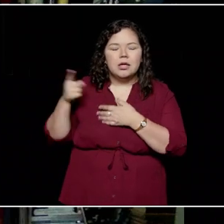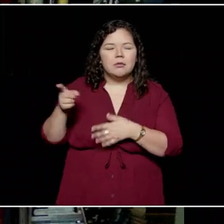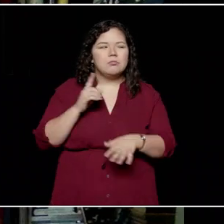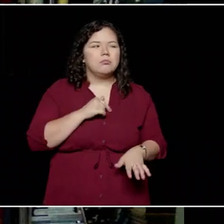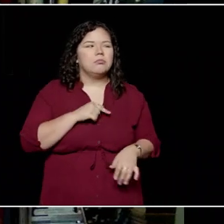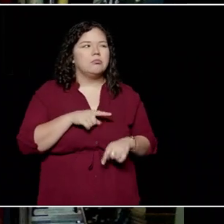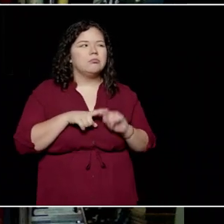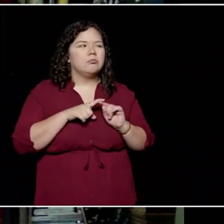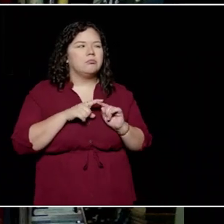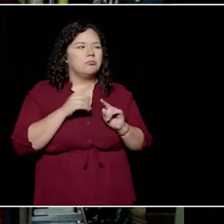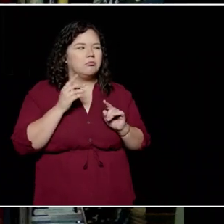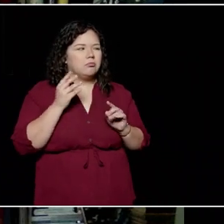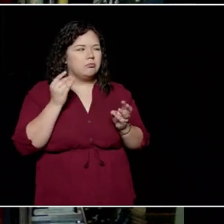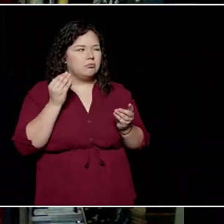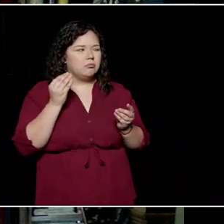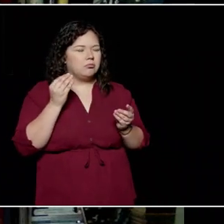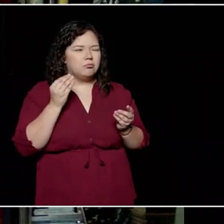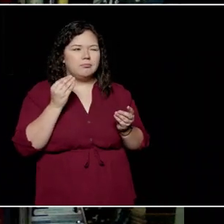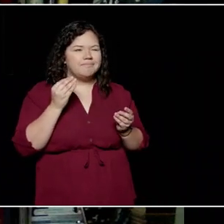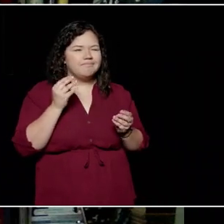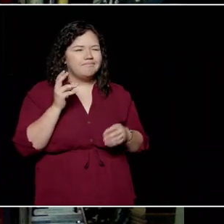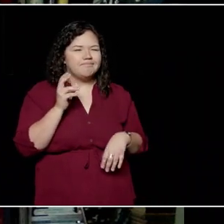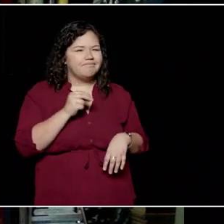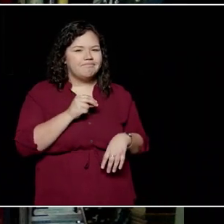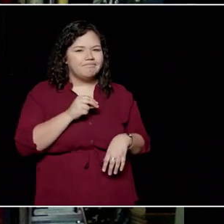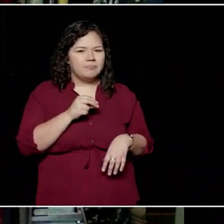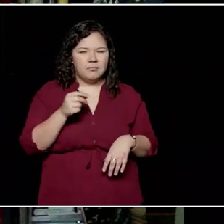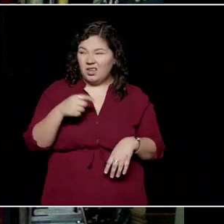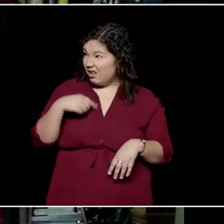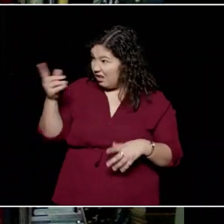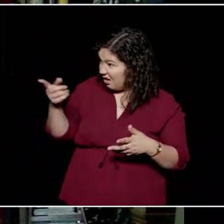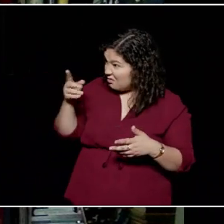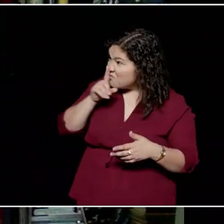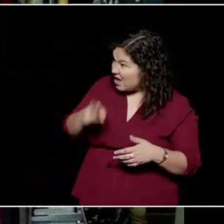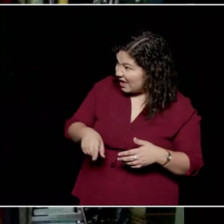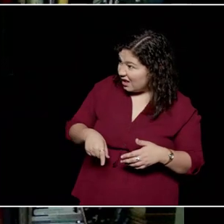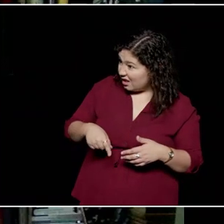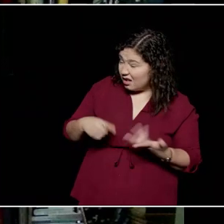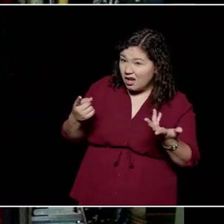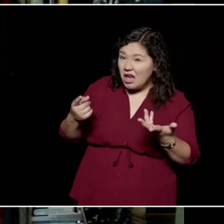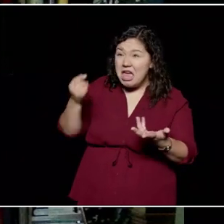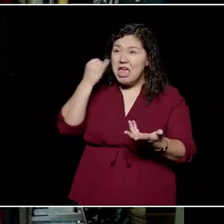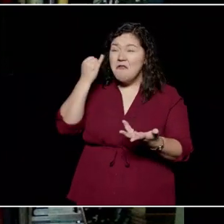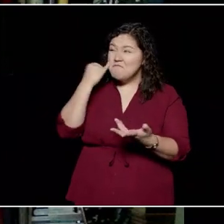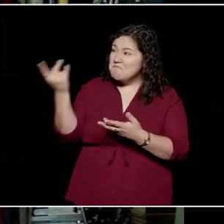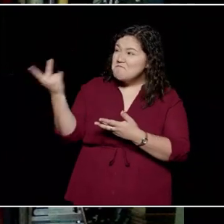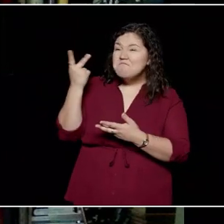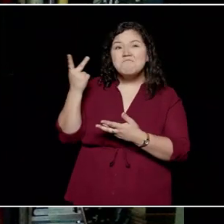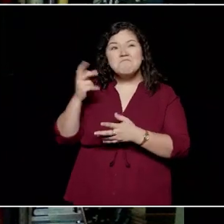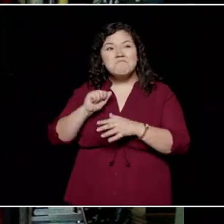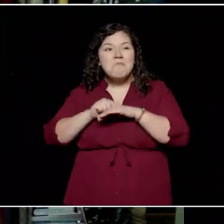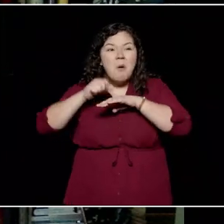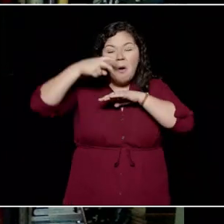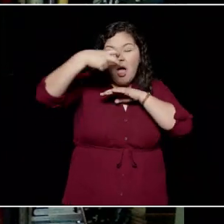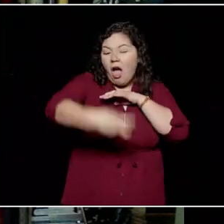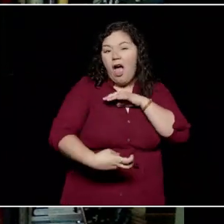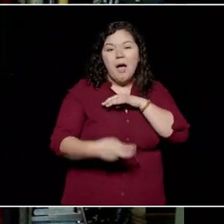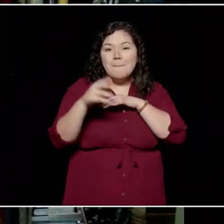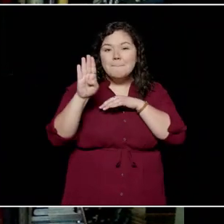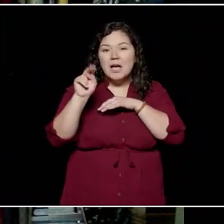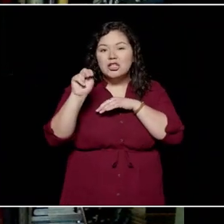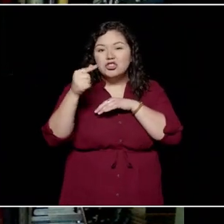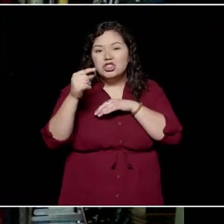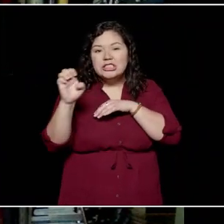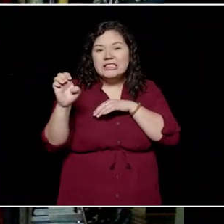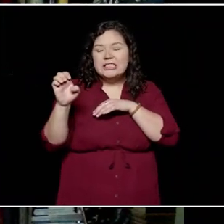gonna happen. I said, are you sure? Can you imagine how amazing that would be if you bungee jumped? And he said, not gonna happen.